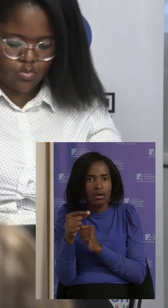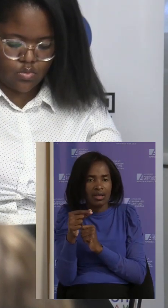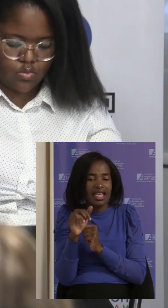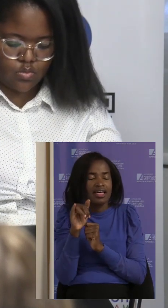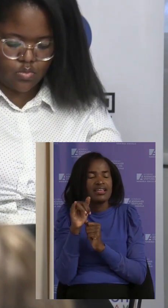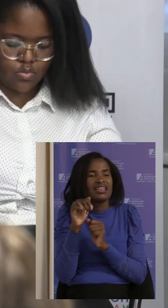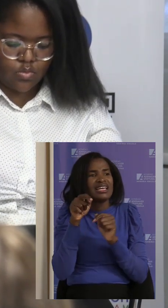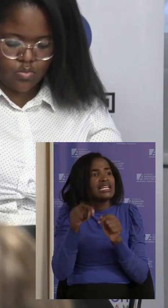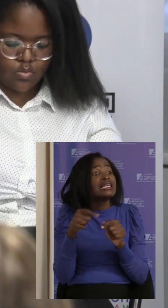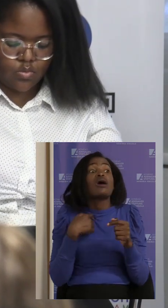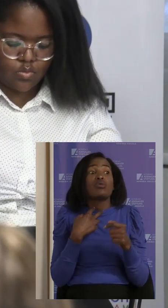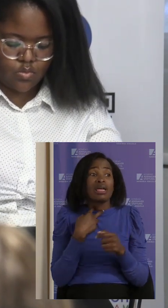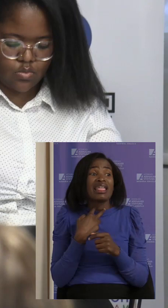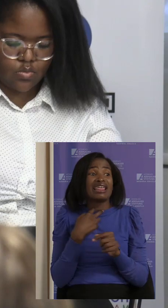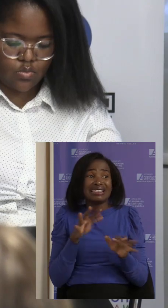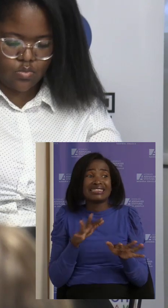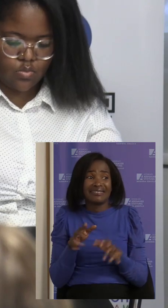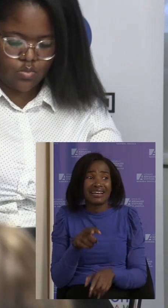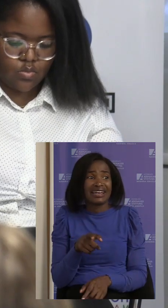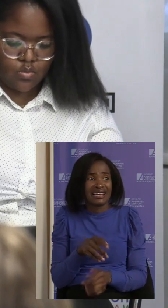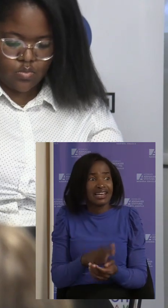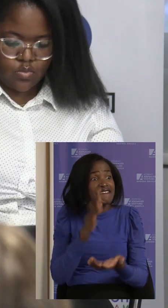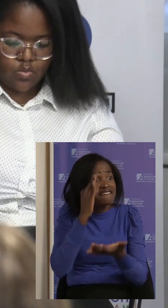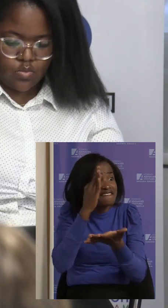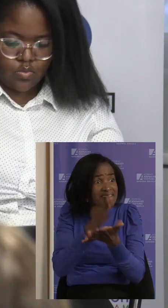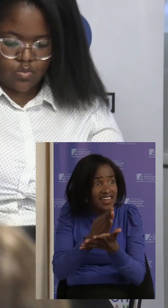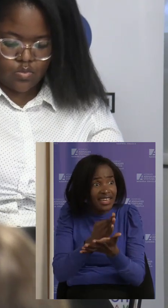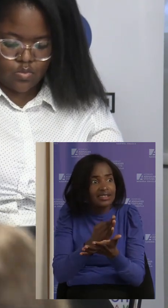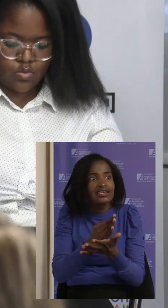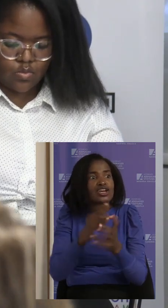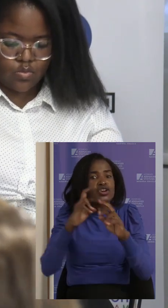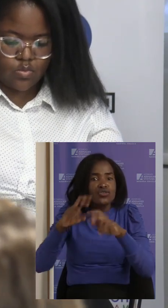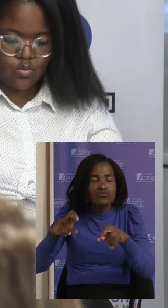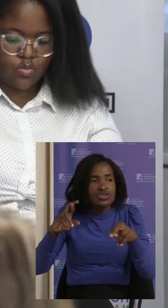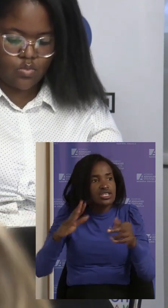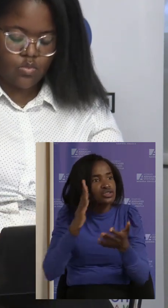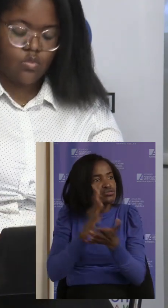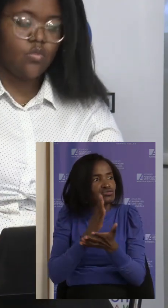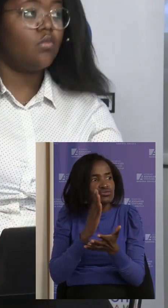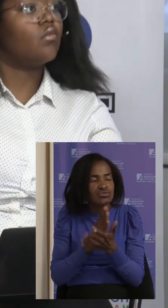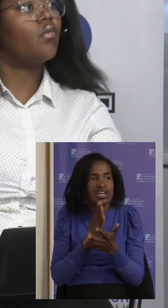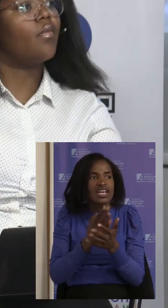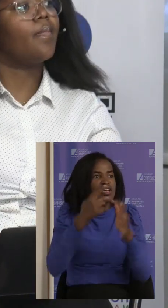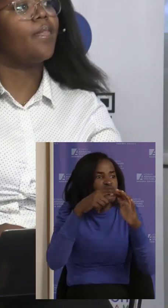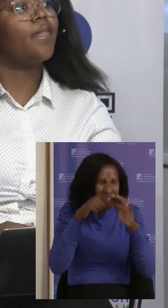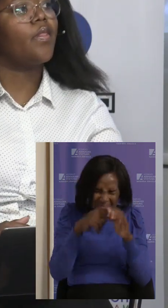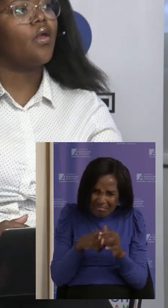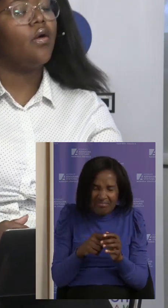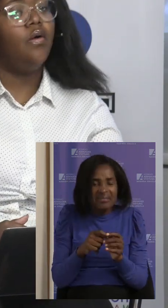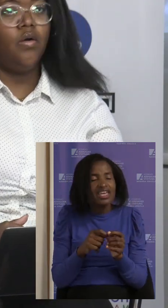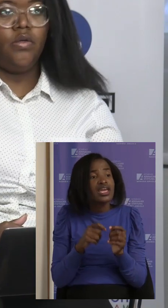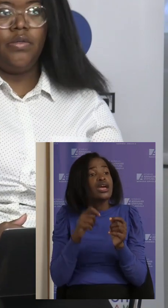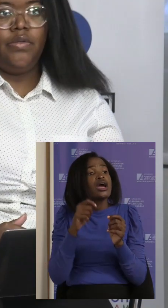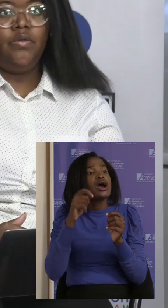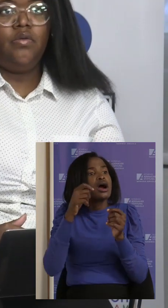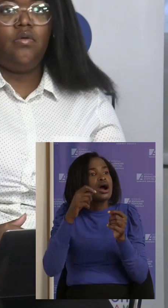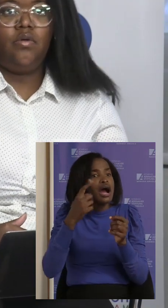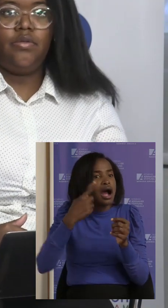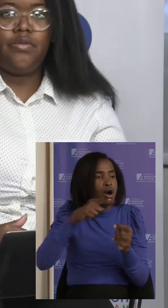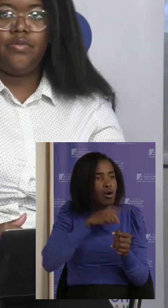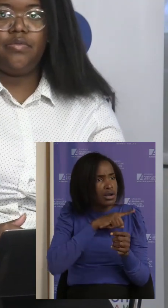that we are suffering of. Those are facts, research proven. You can go and discover what made